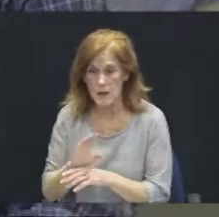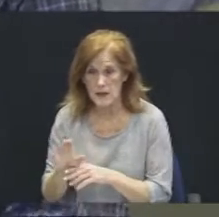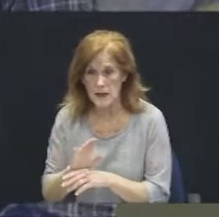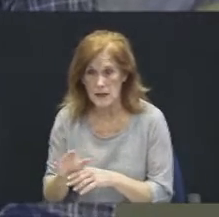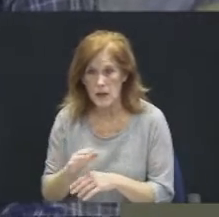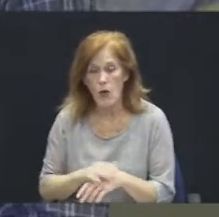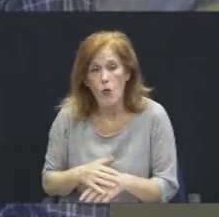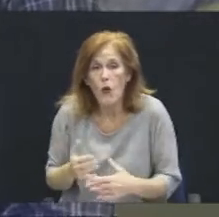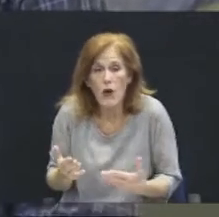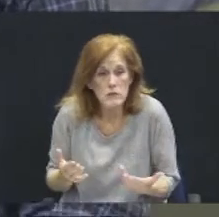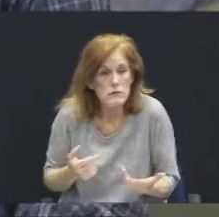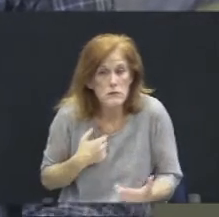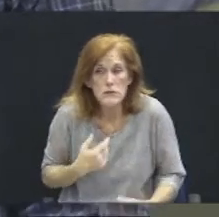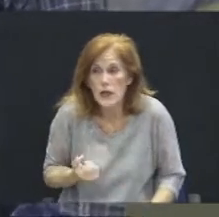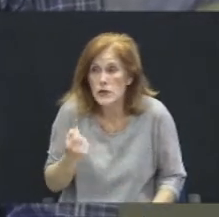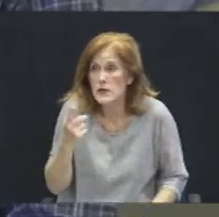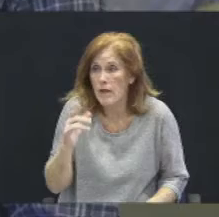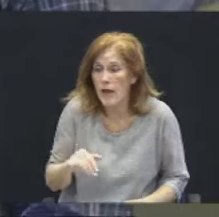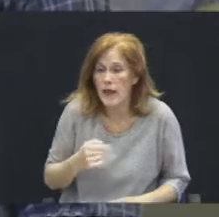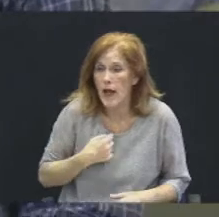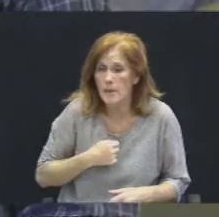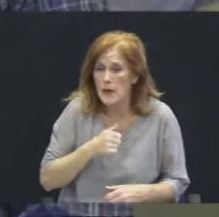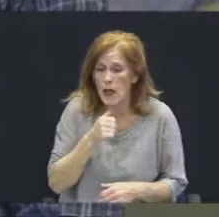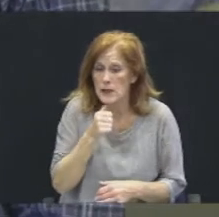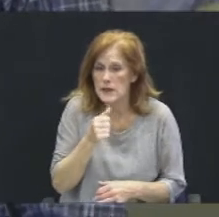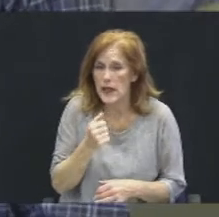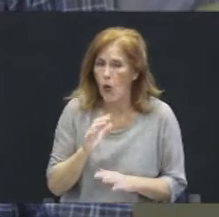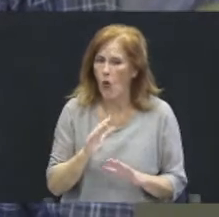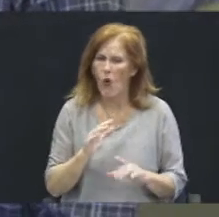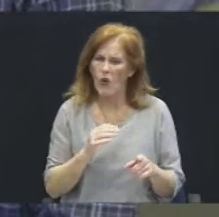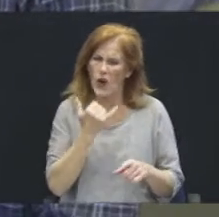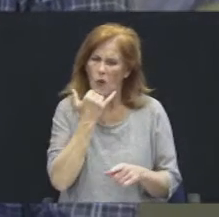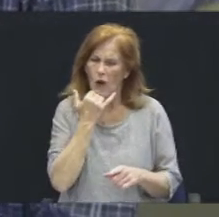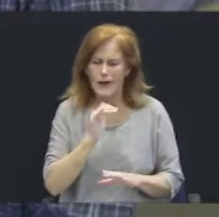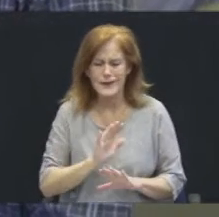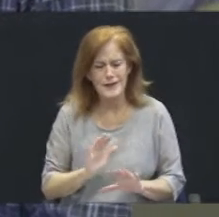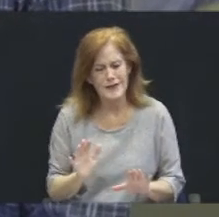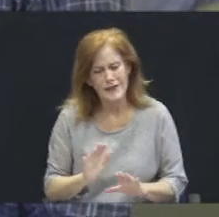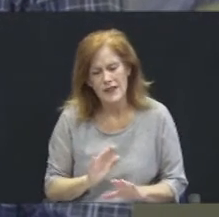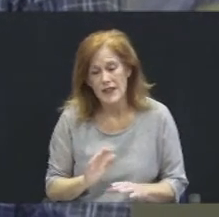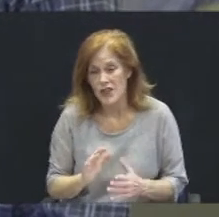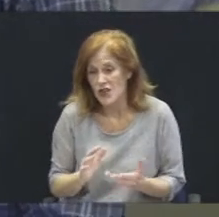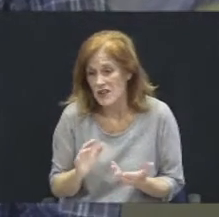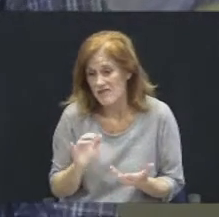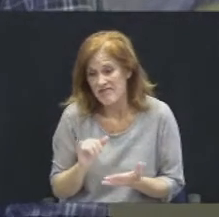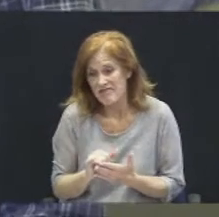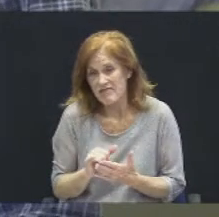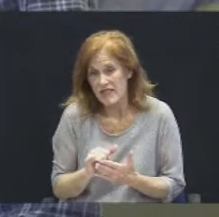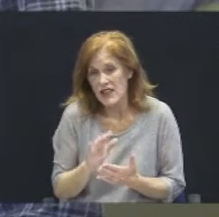100% understandable. I'm not saying that that's wrong by any means. It's just kind of that is what it is.